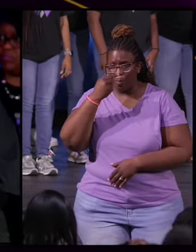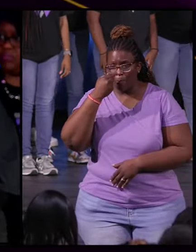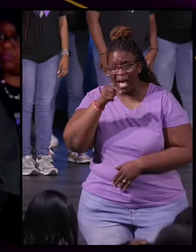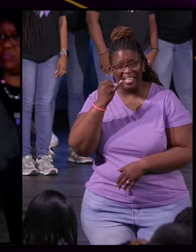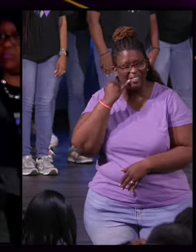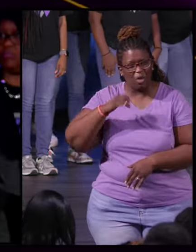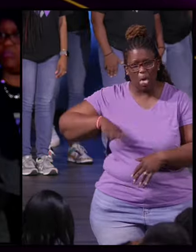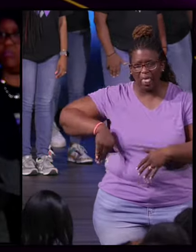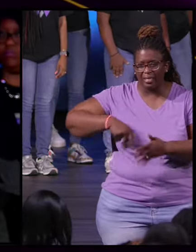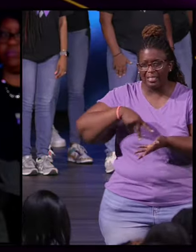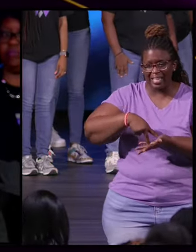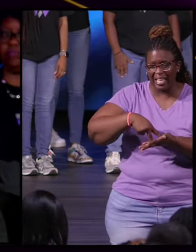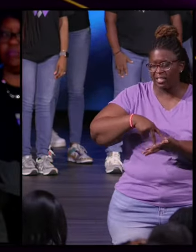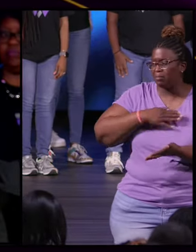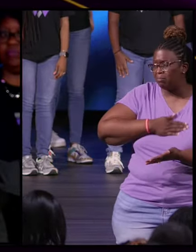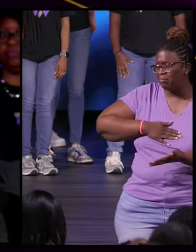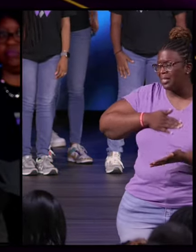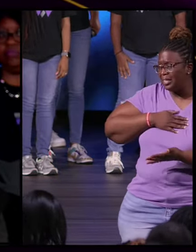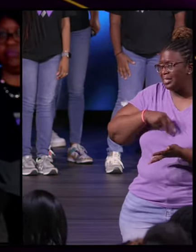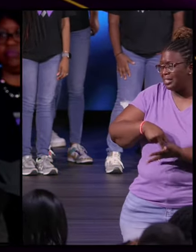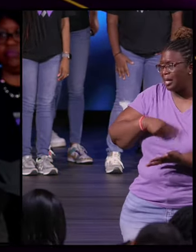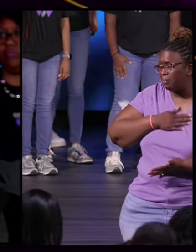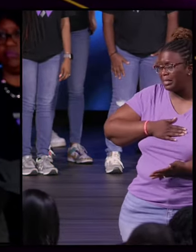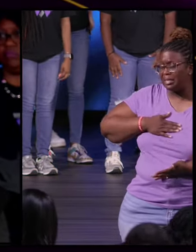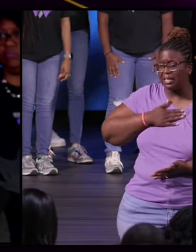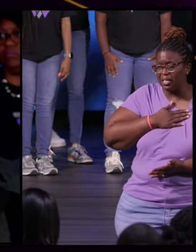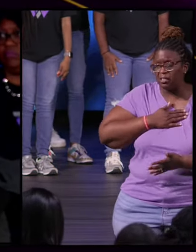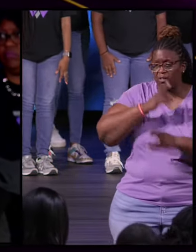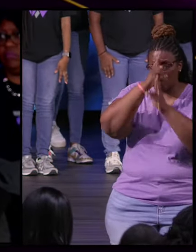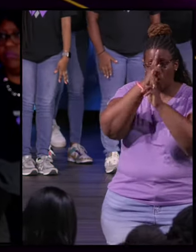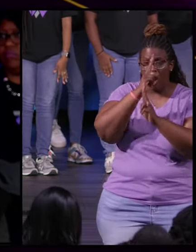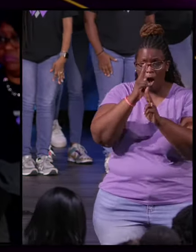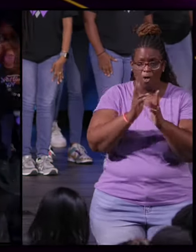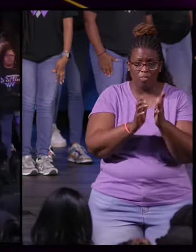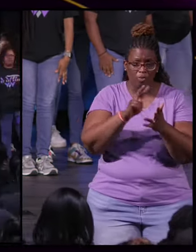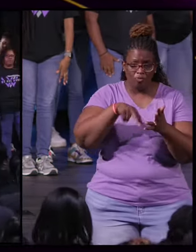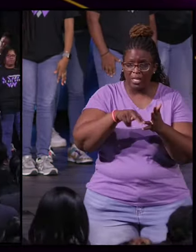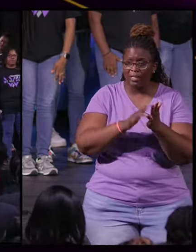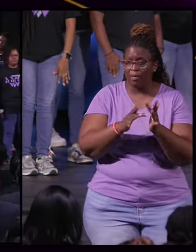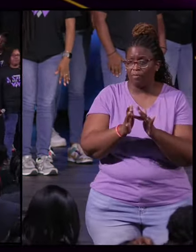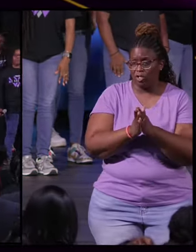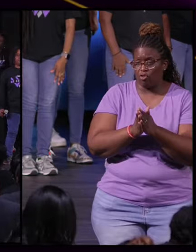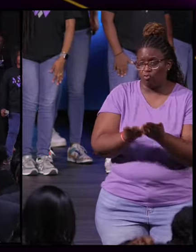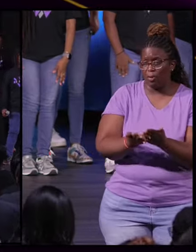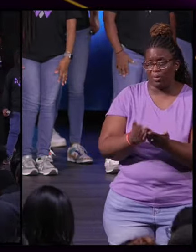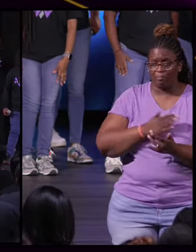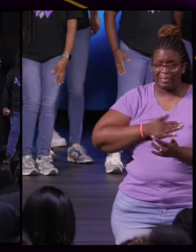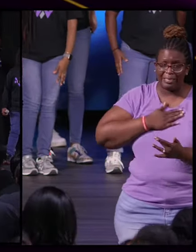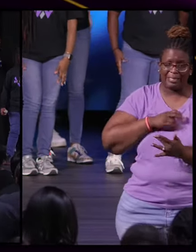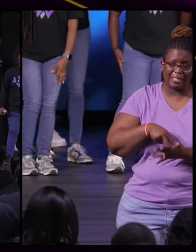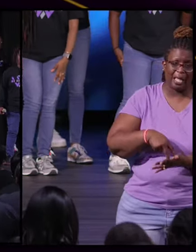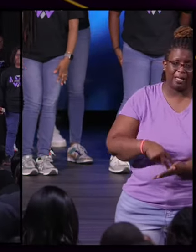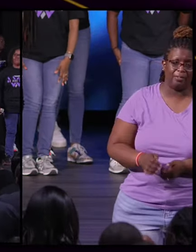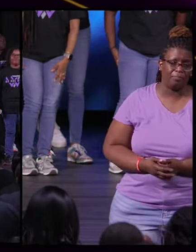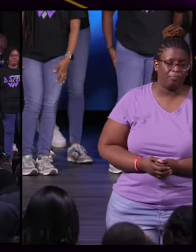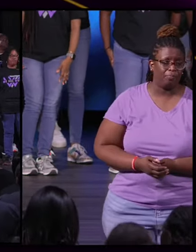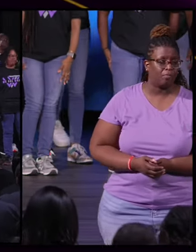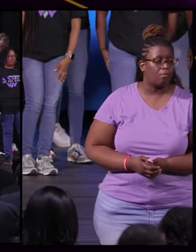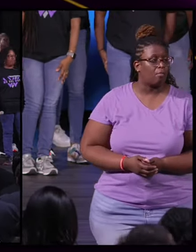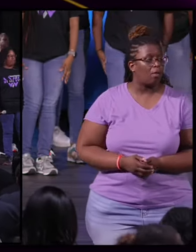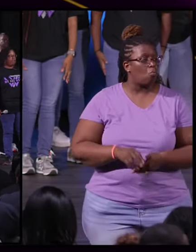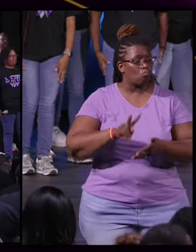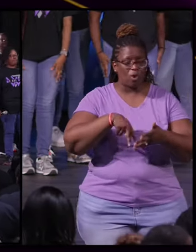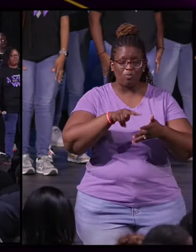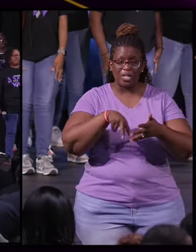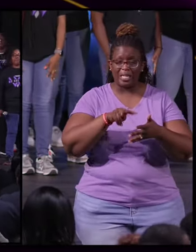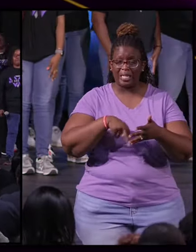not standing, would you please stand in honor of reading scripture this morning? We'll be coming